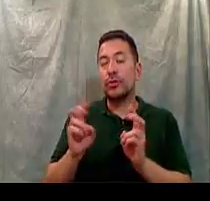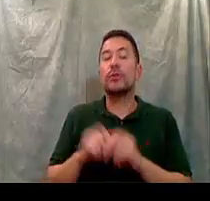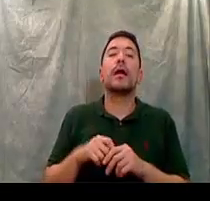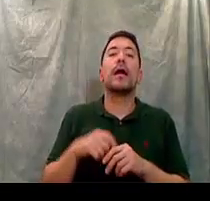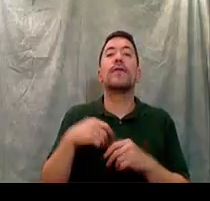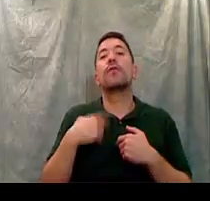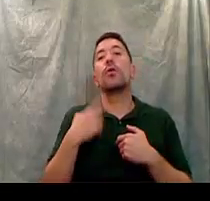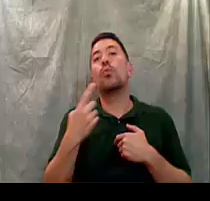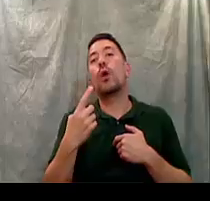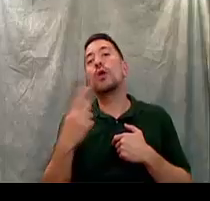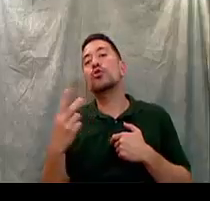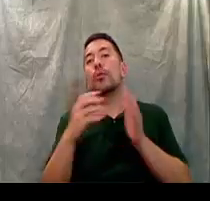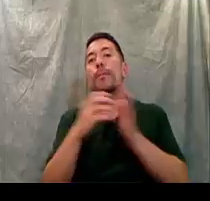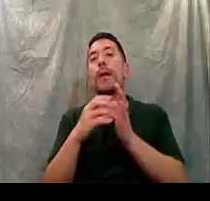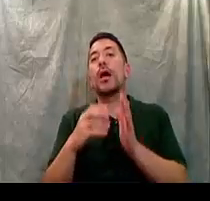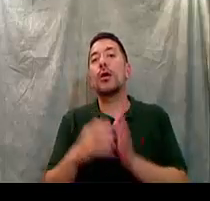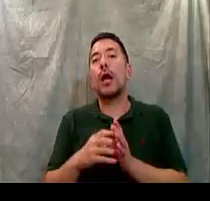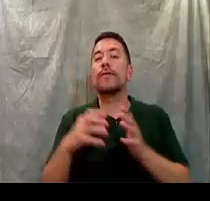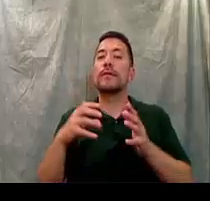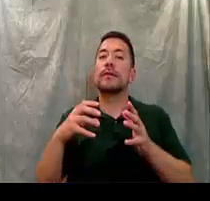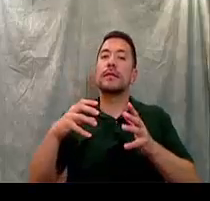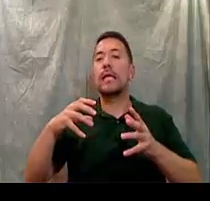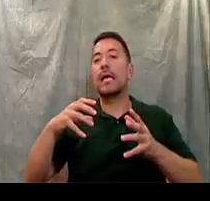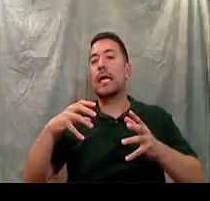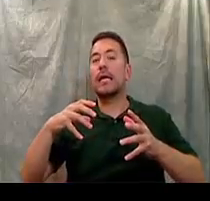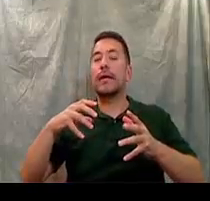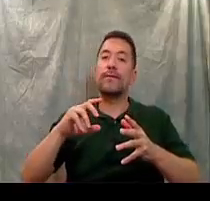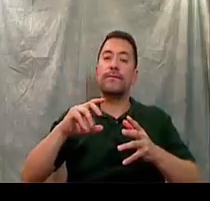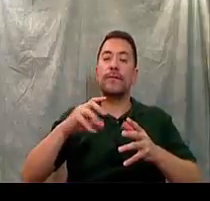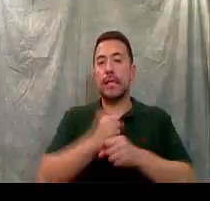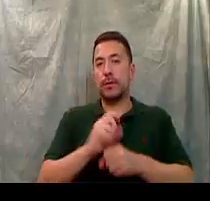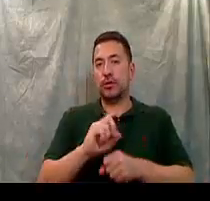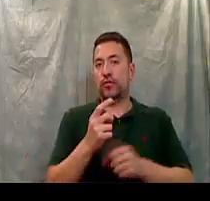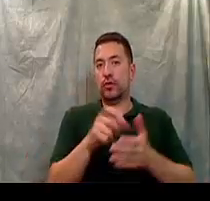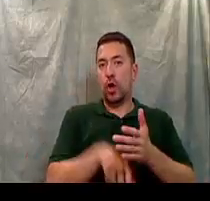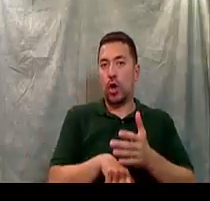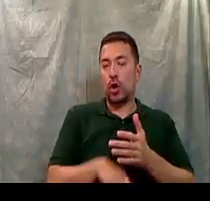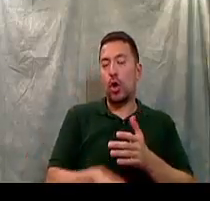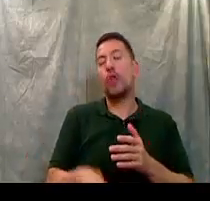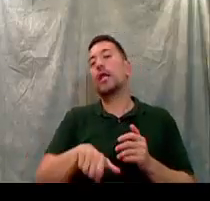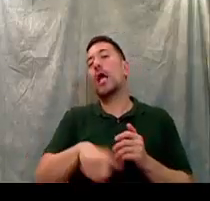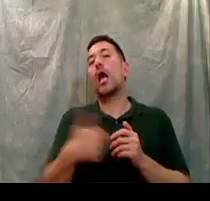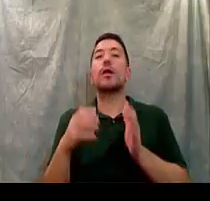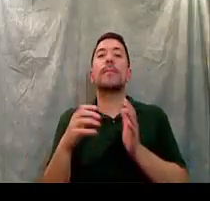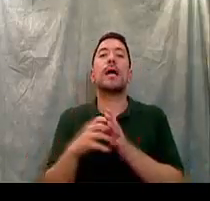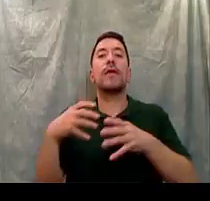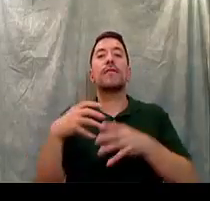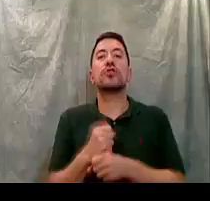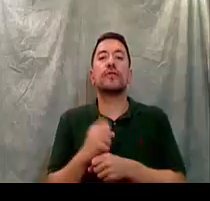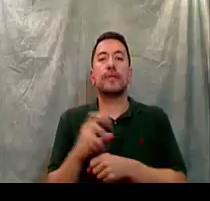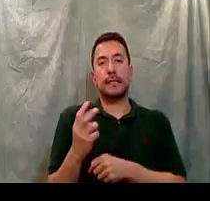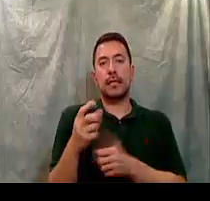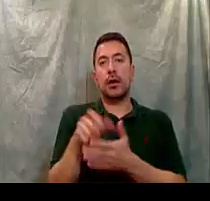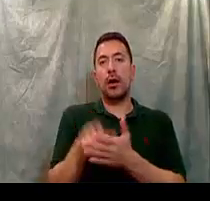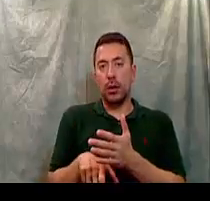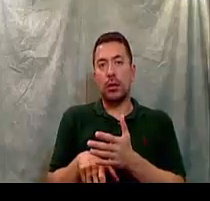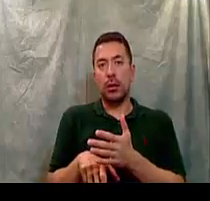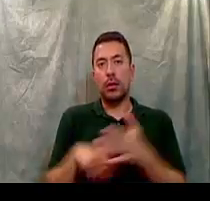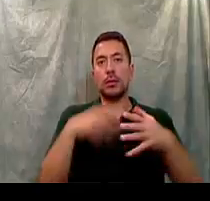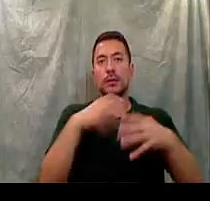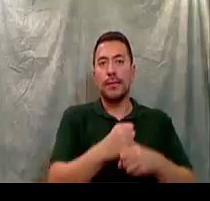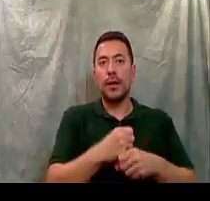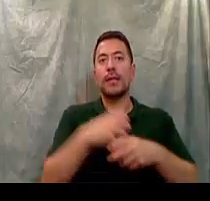dedicate a paragraph or two where they summarize article number 1. Then they take another paragraph or two to summarize article number 2, et